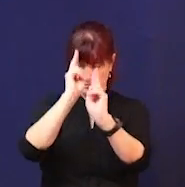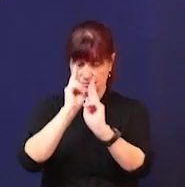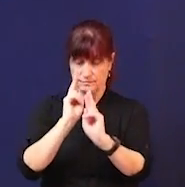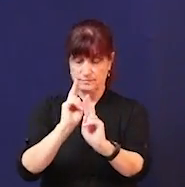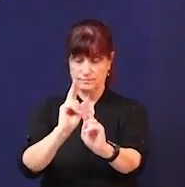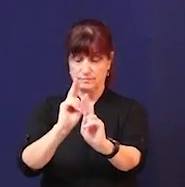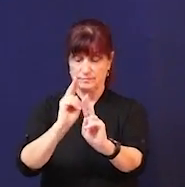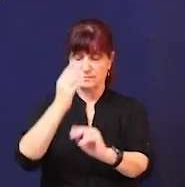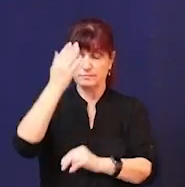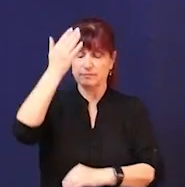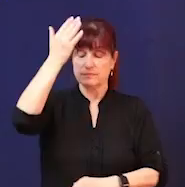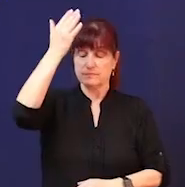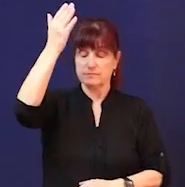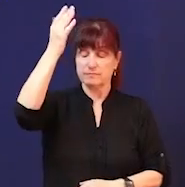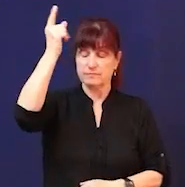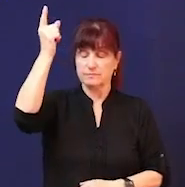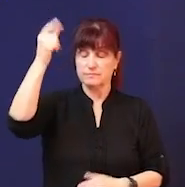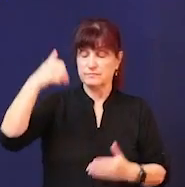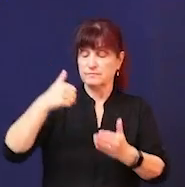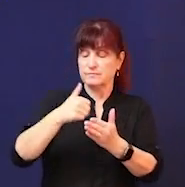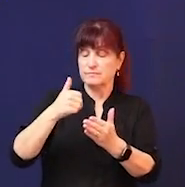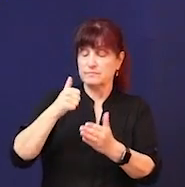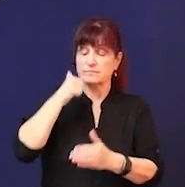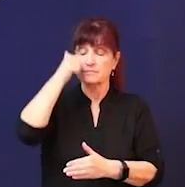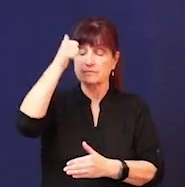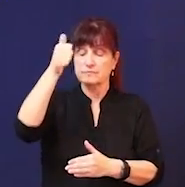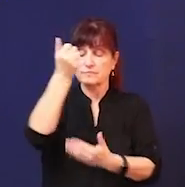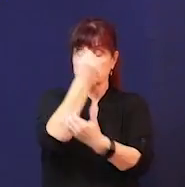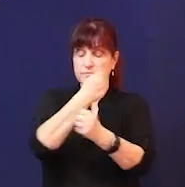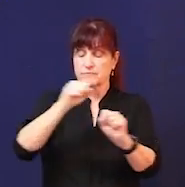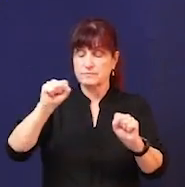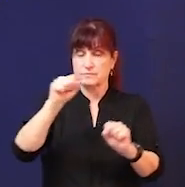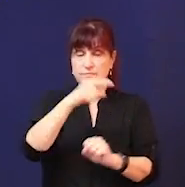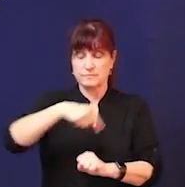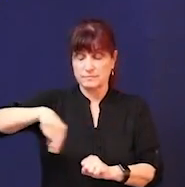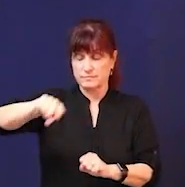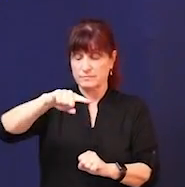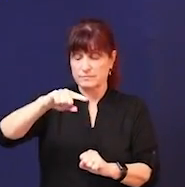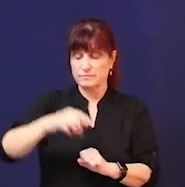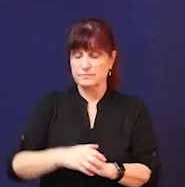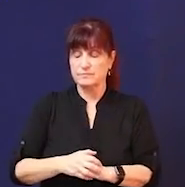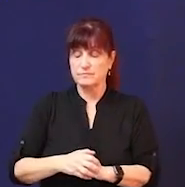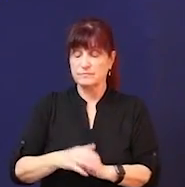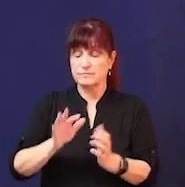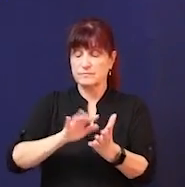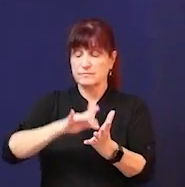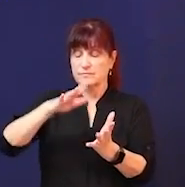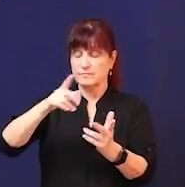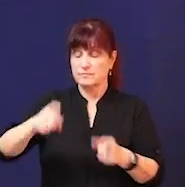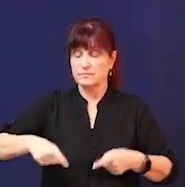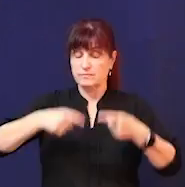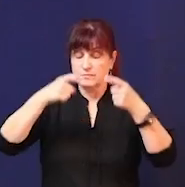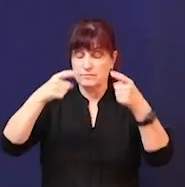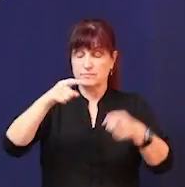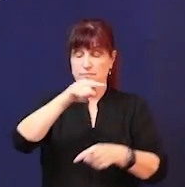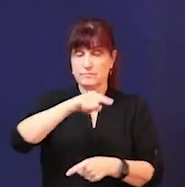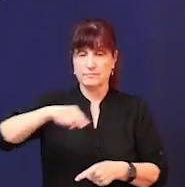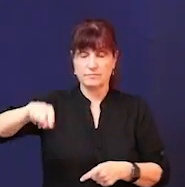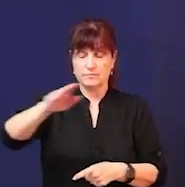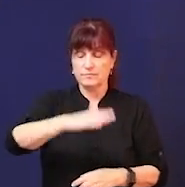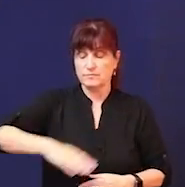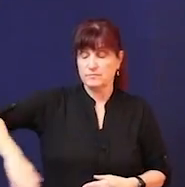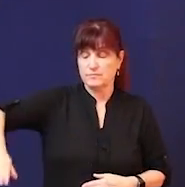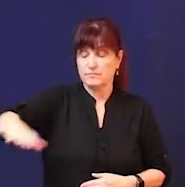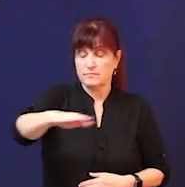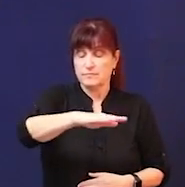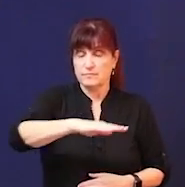Near indeed is his salvation to those who fear him. Glory dwelling